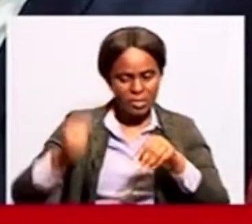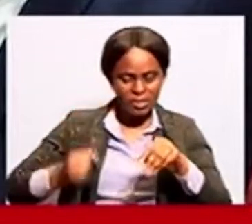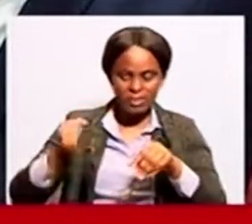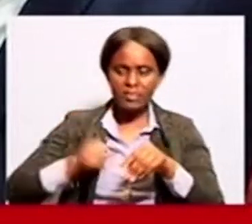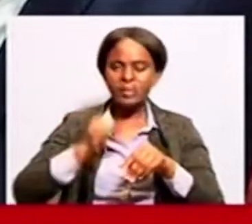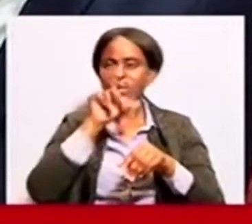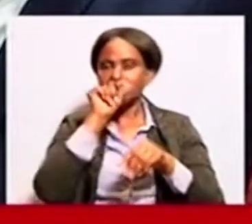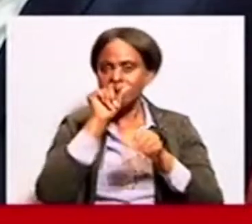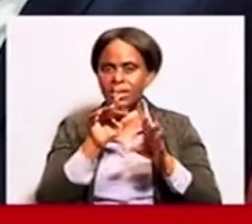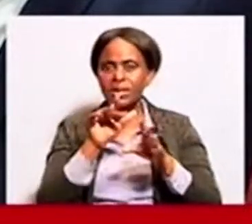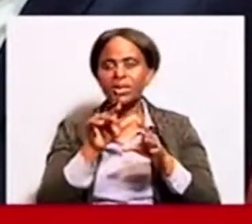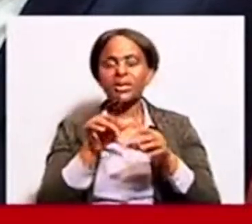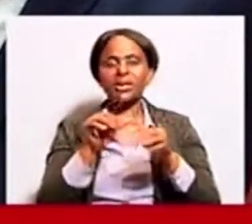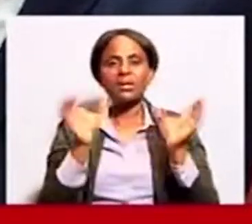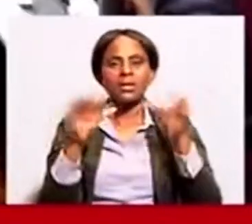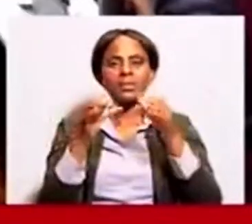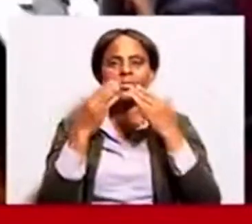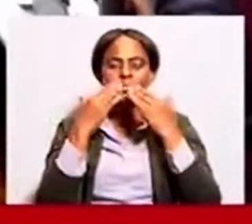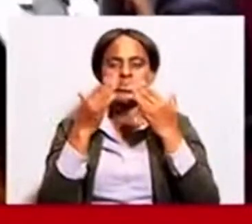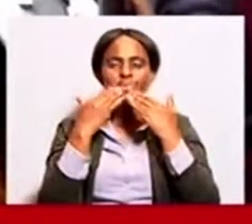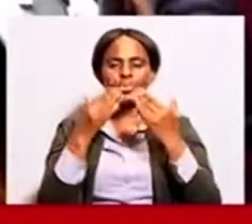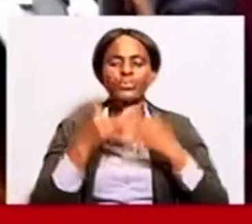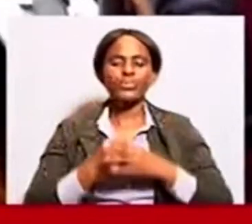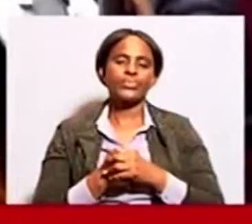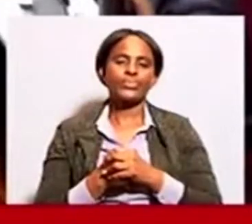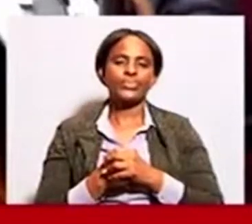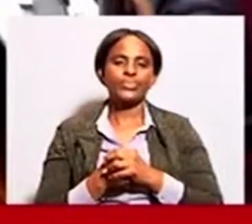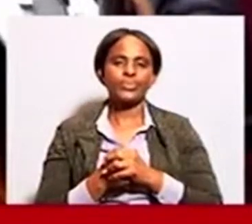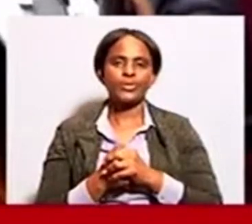City Council. Thank you.